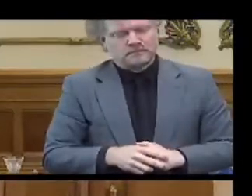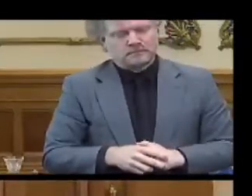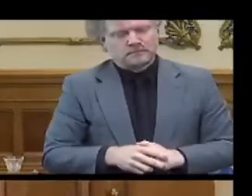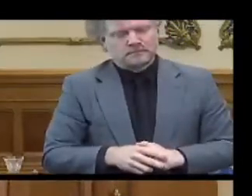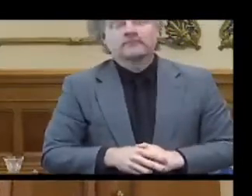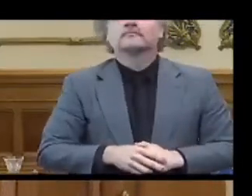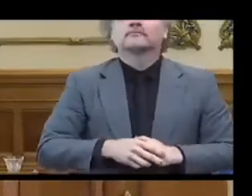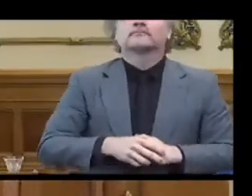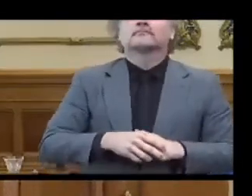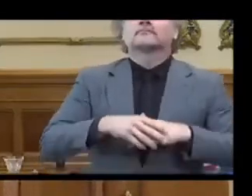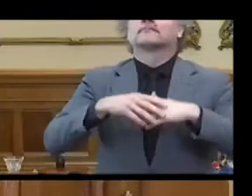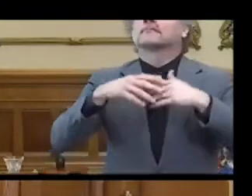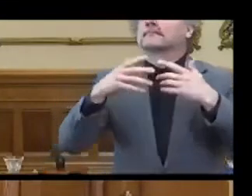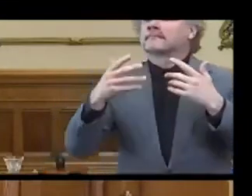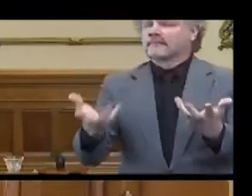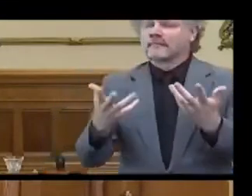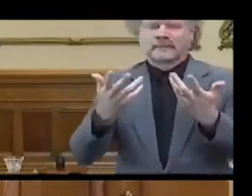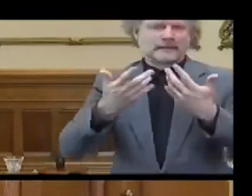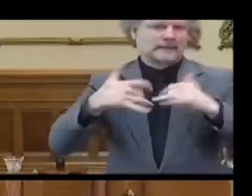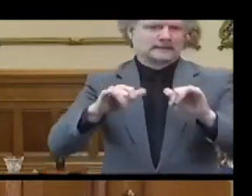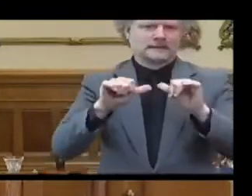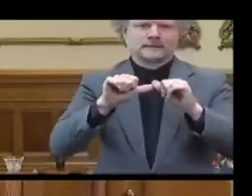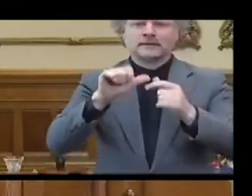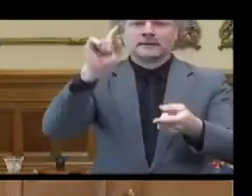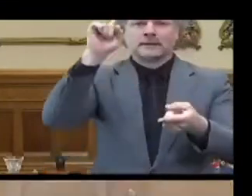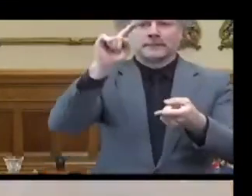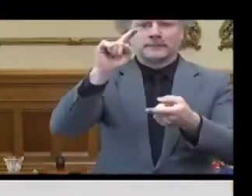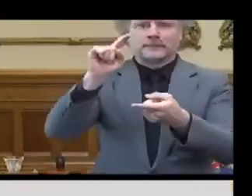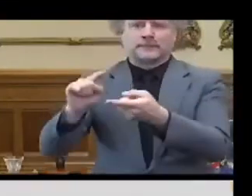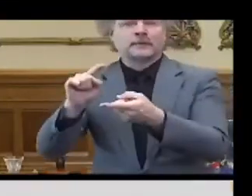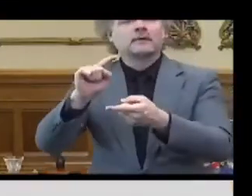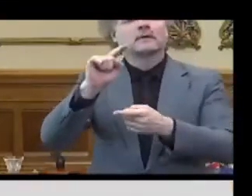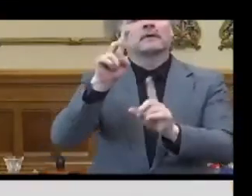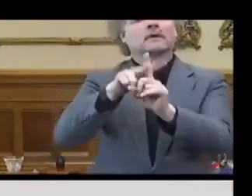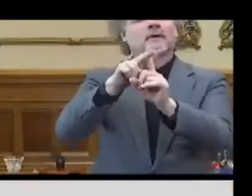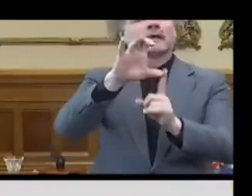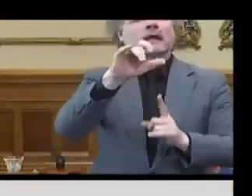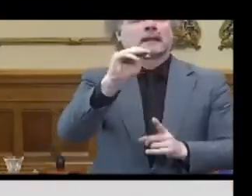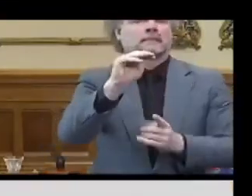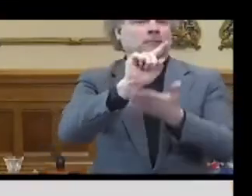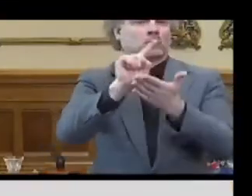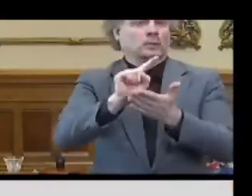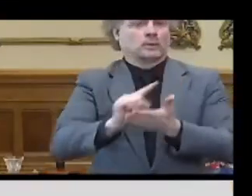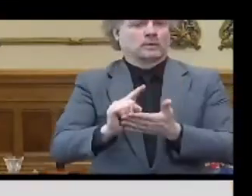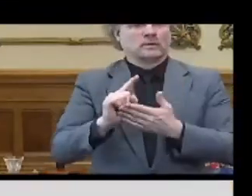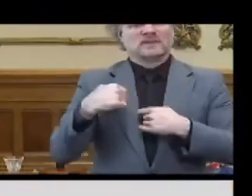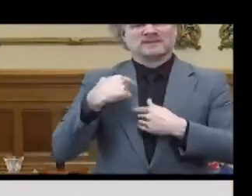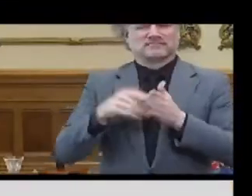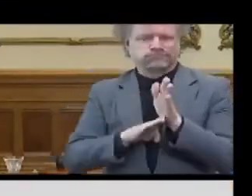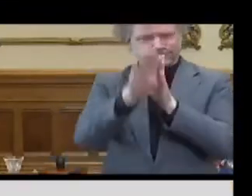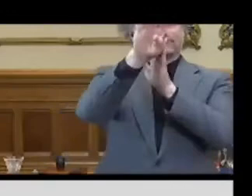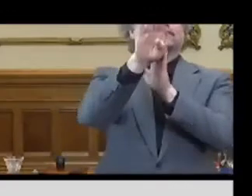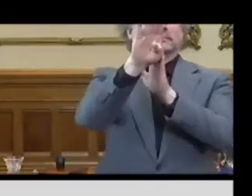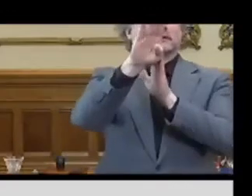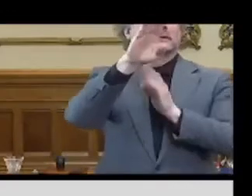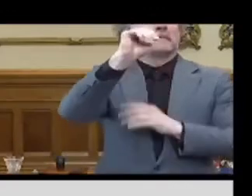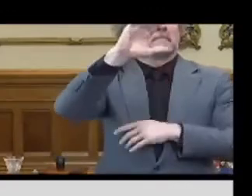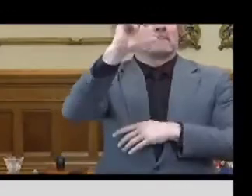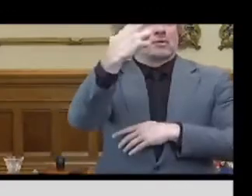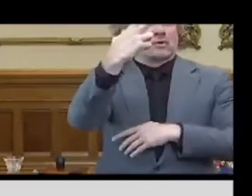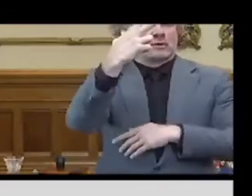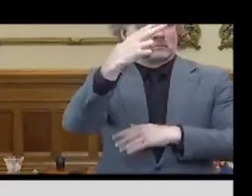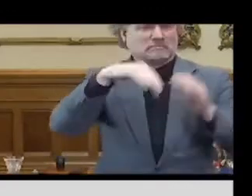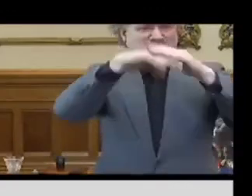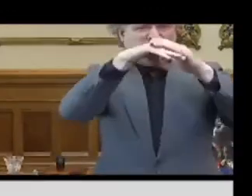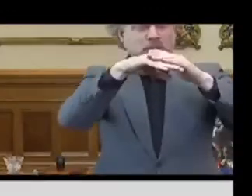So we still see a continuous decline of initial claims filed weekly since our peak back in March. So for the week